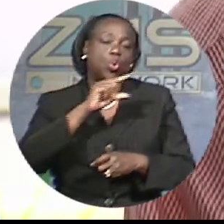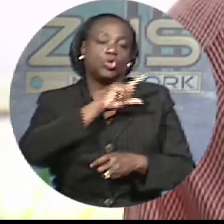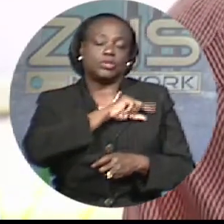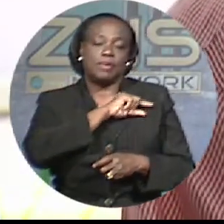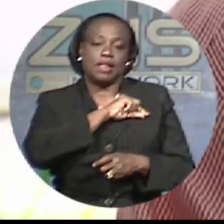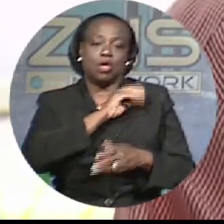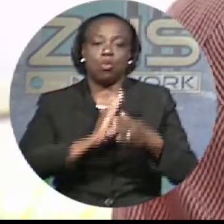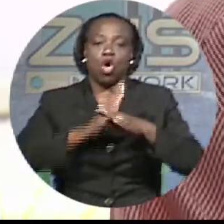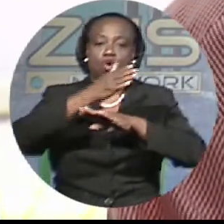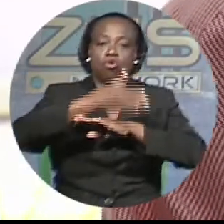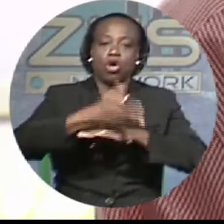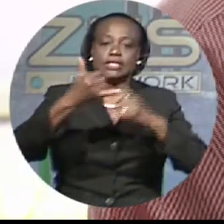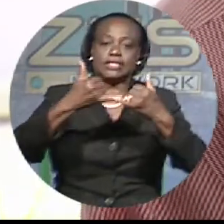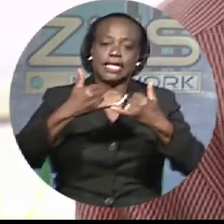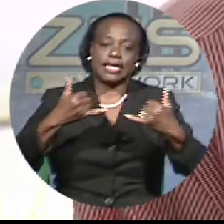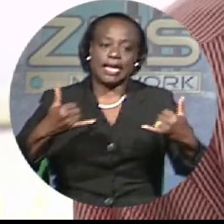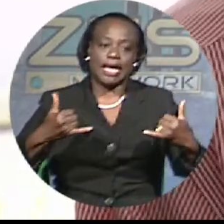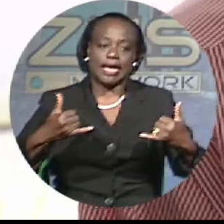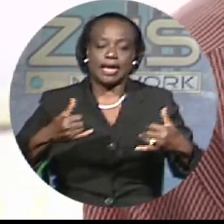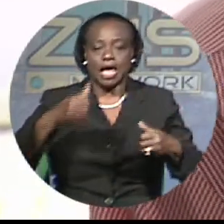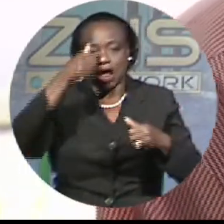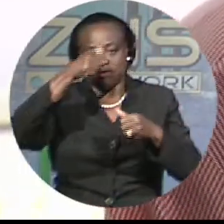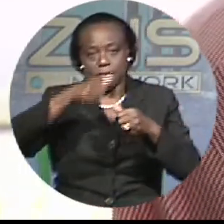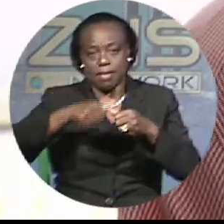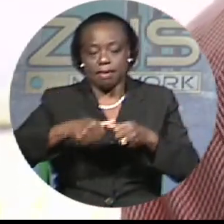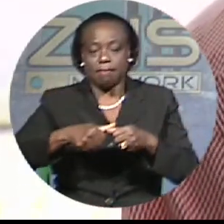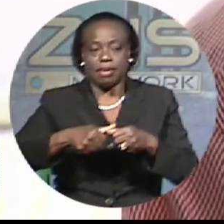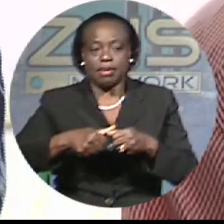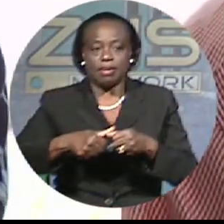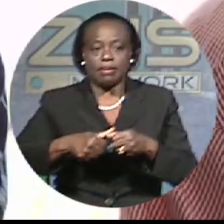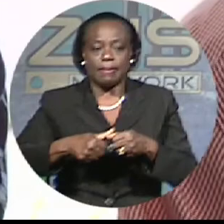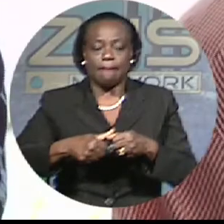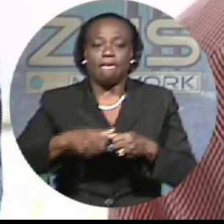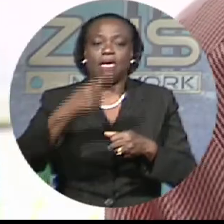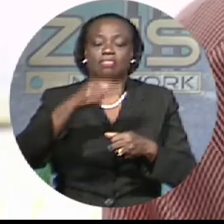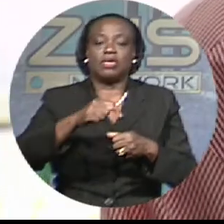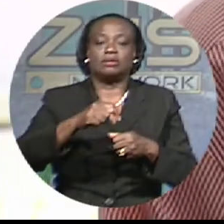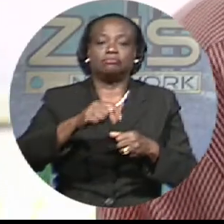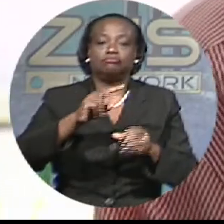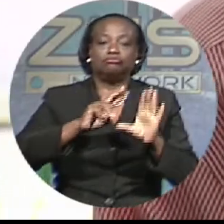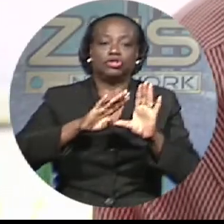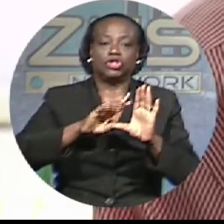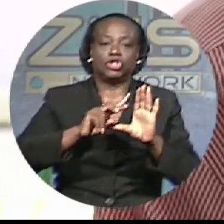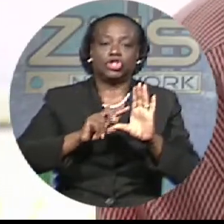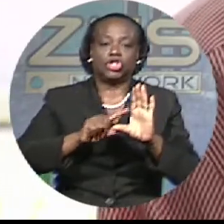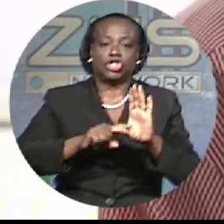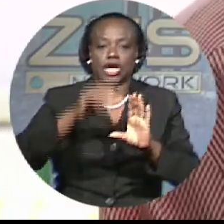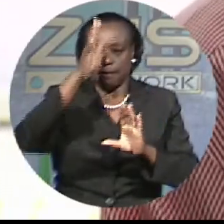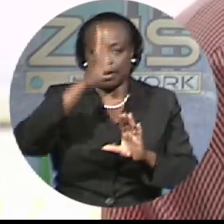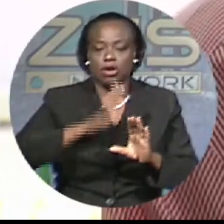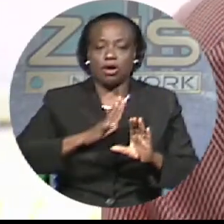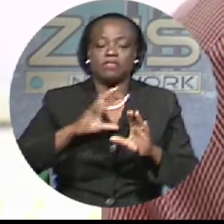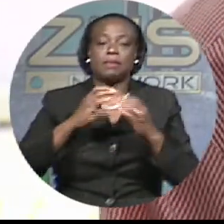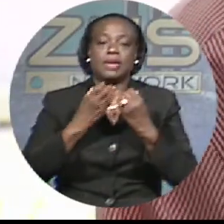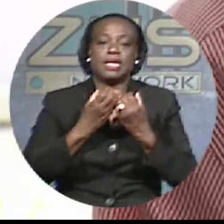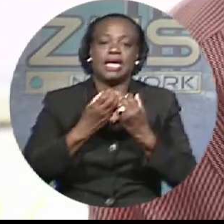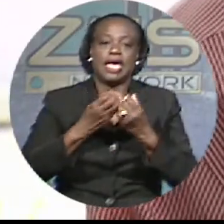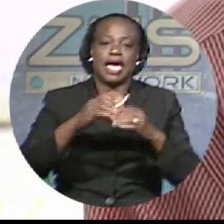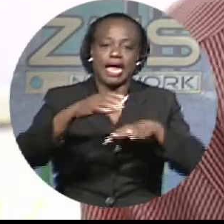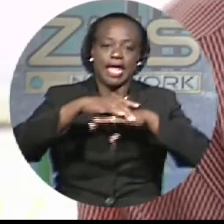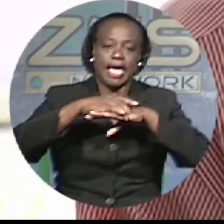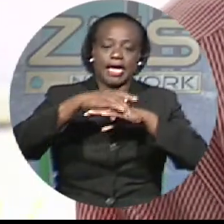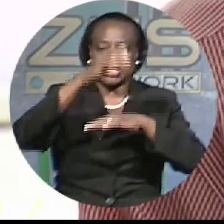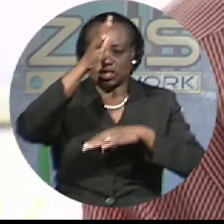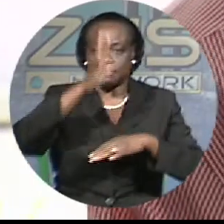never remember the remarks. The chairman of the Olympic Committee, an Englishman by the name of Scott, "Well